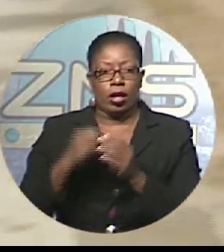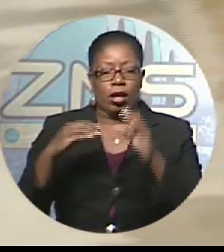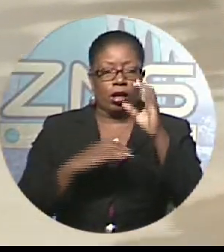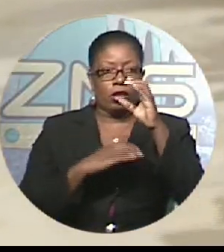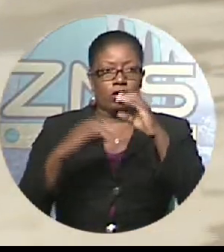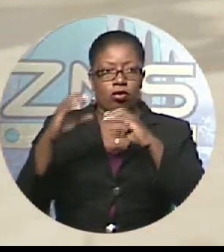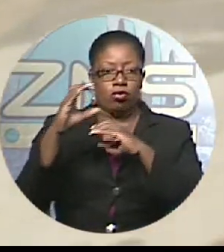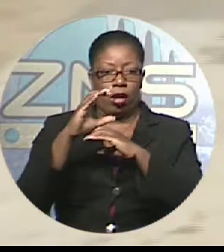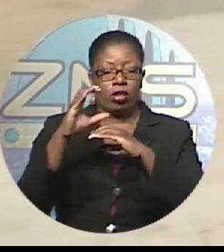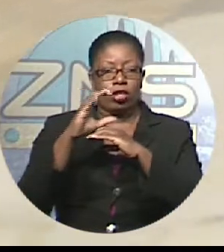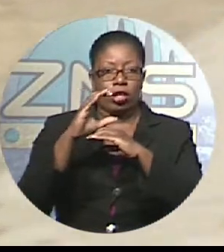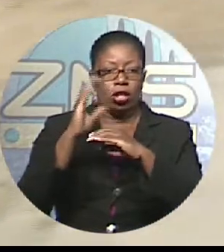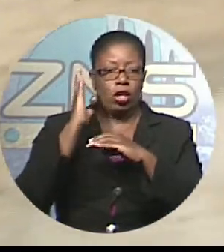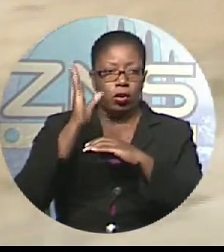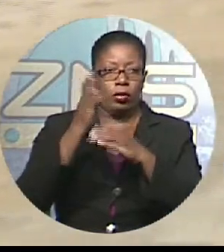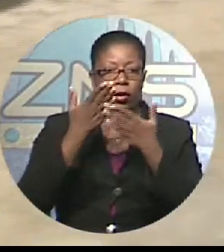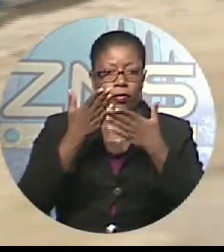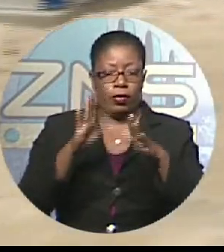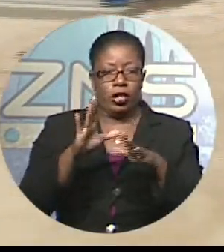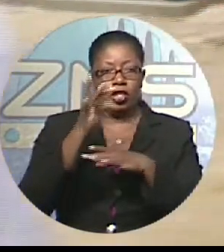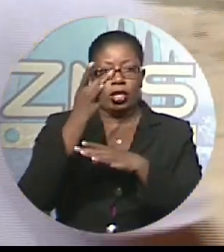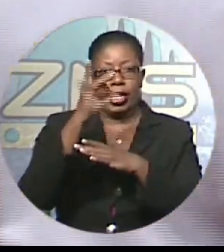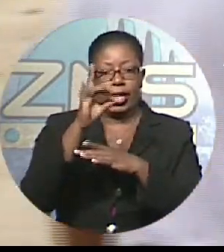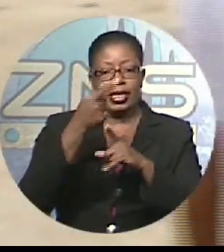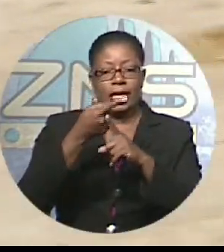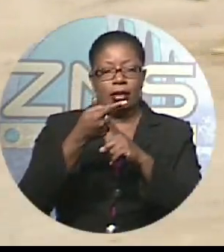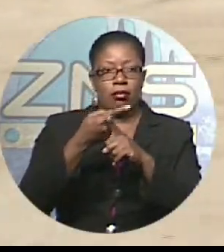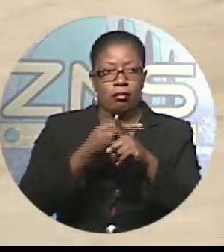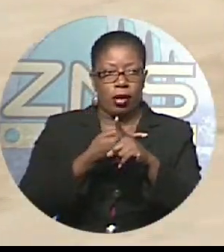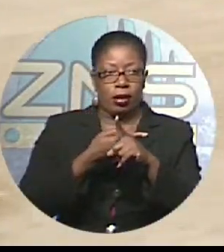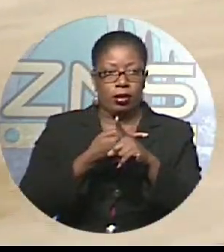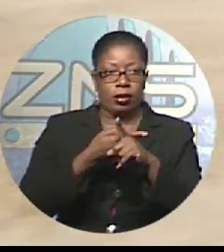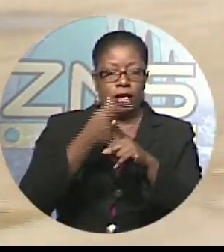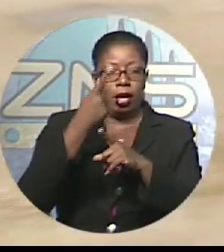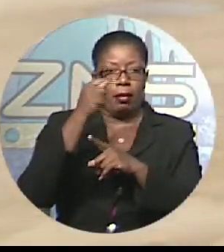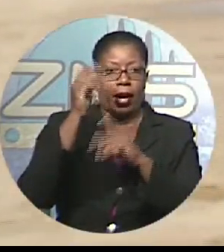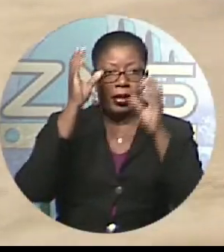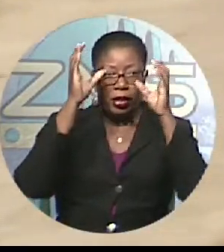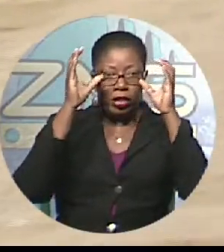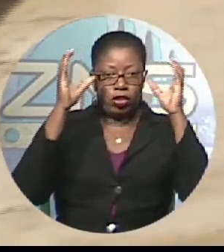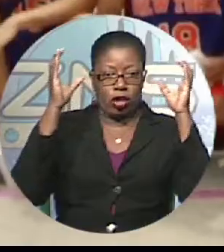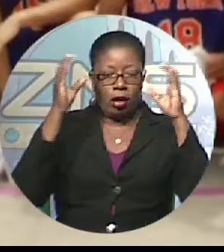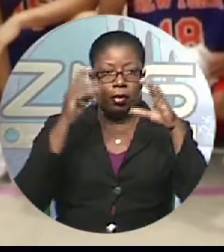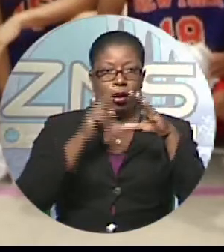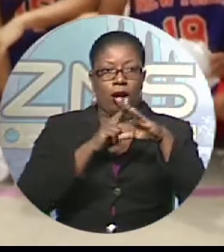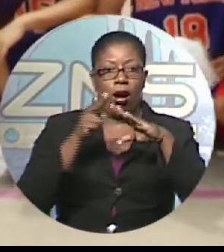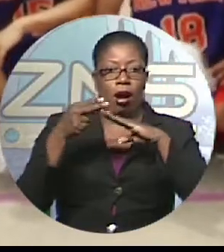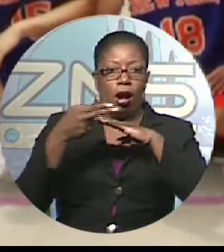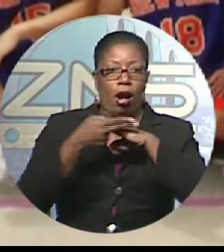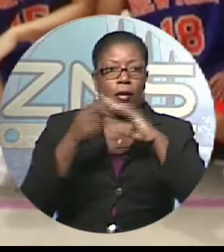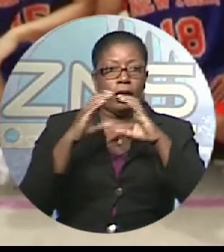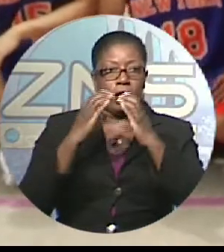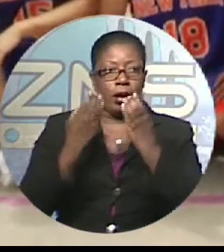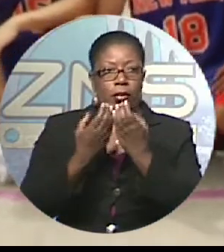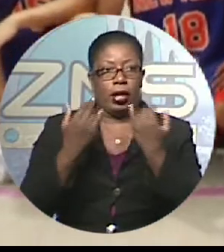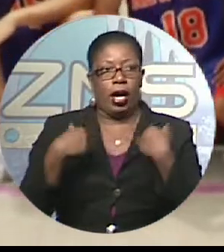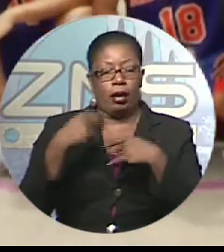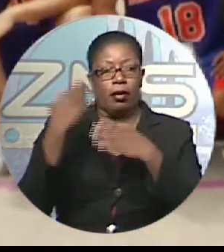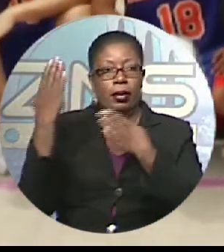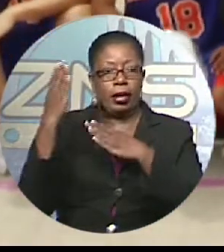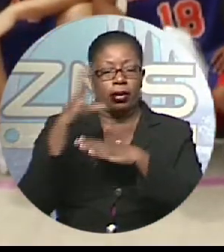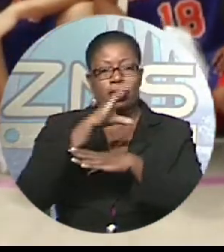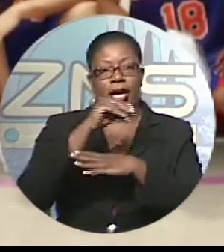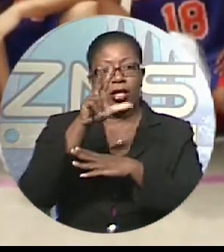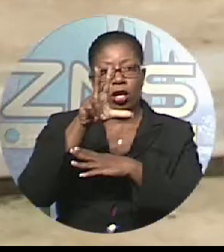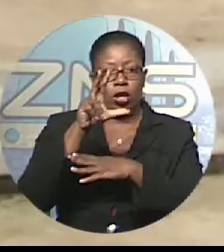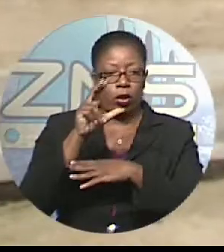is estimated to be completed within 18 months by the China Harbor Company, and 80 Bahamians and 30 Chinese are expected